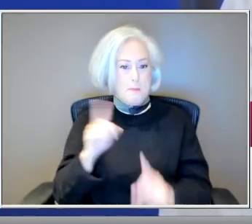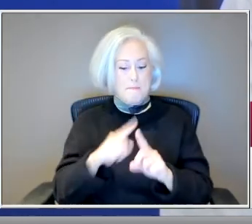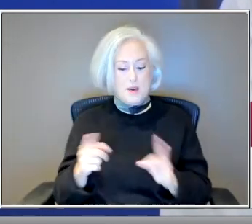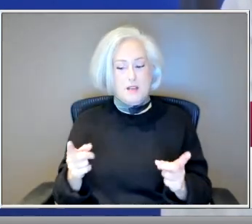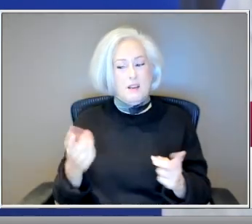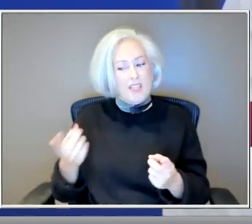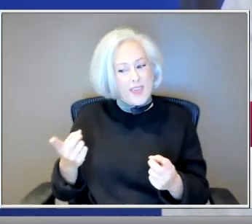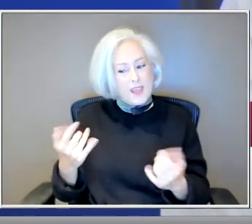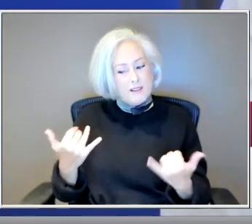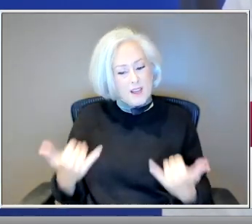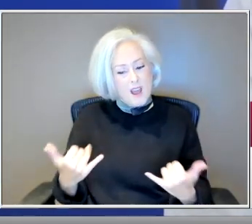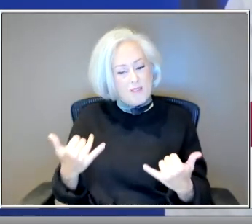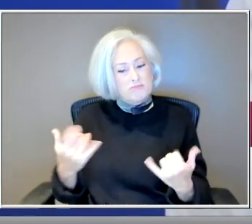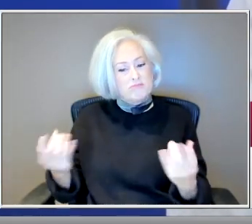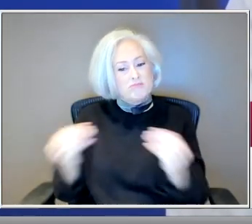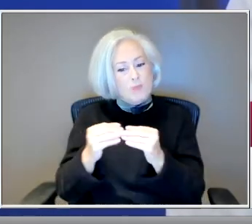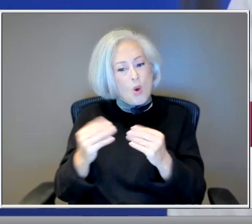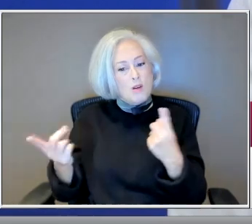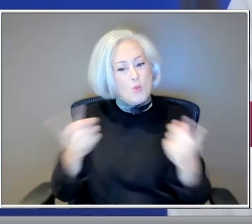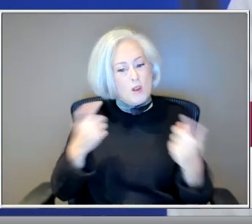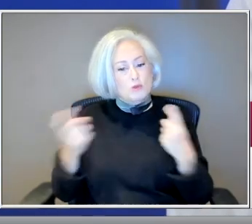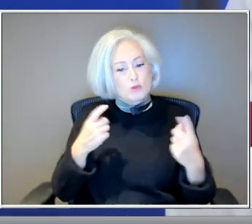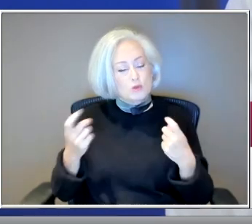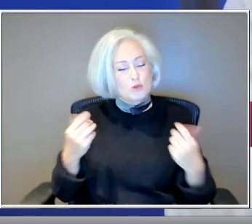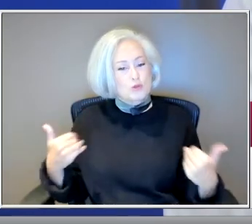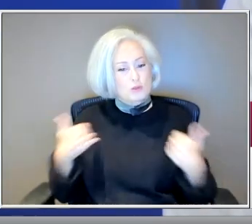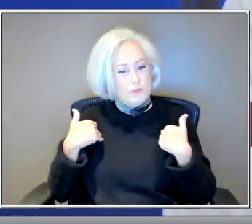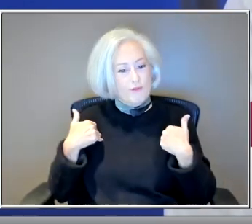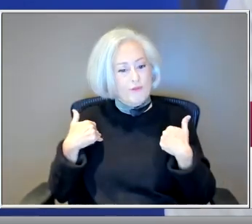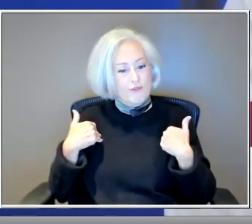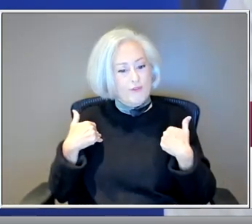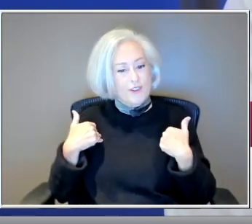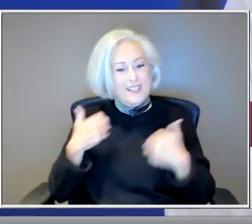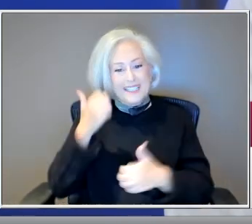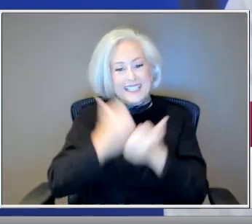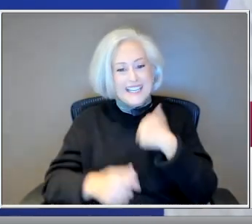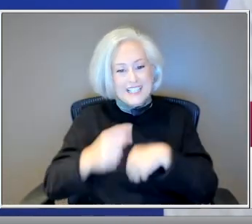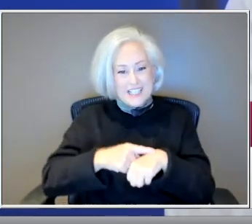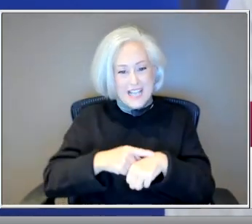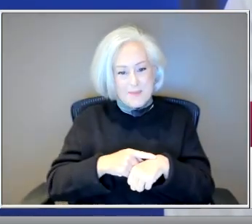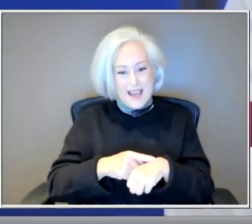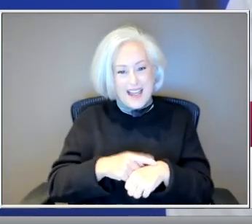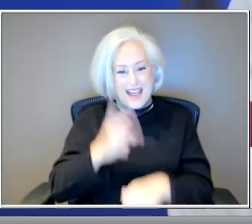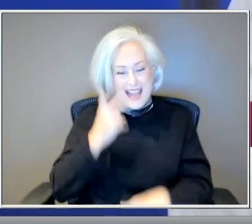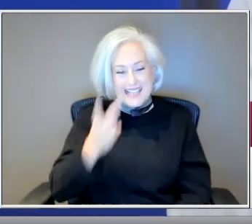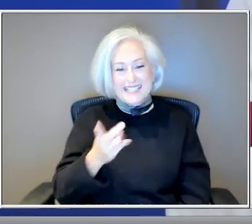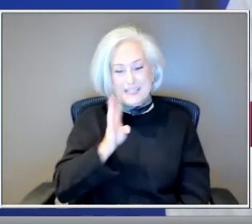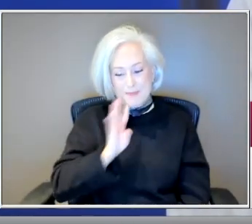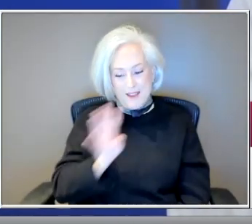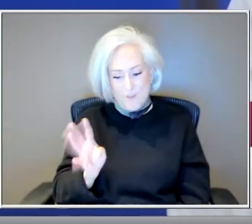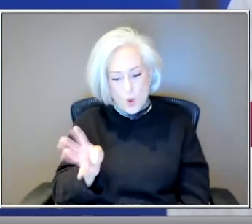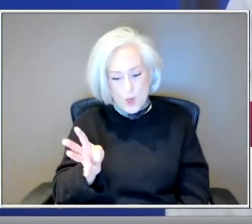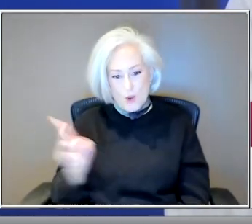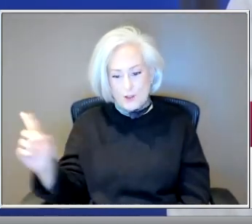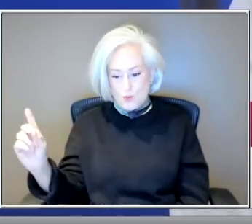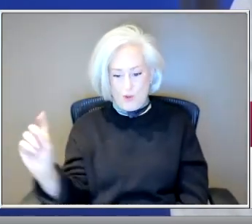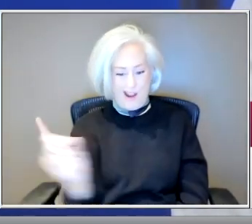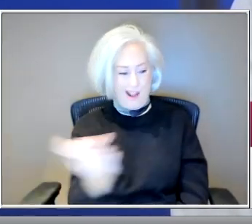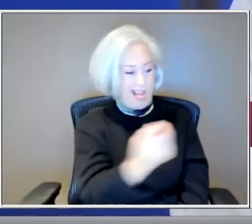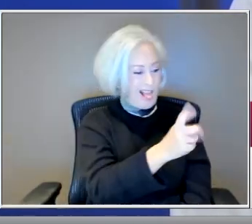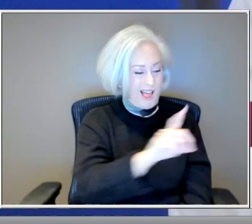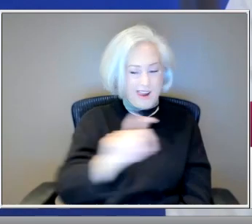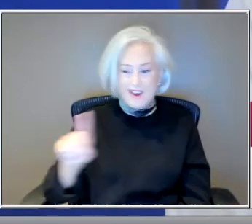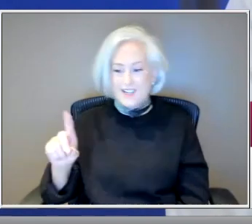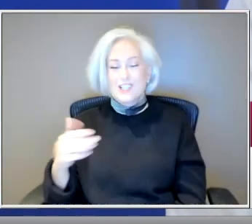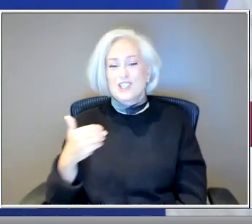And every time I see the 4-year-old run around she's got a little white coat and she's got these little